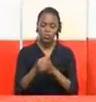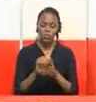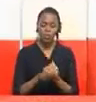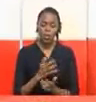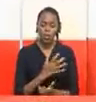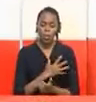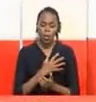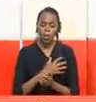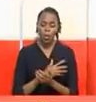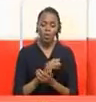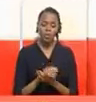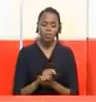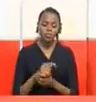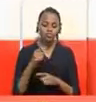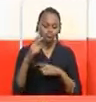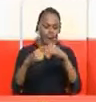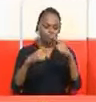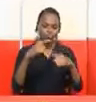on out.